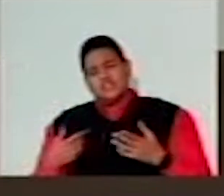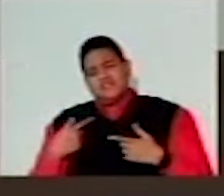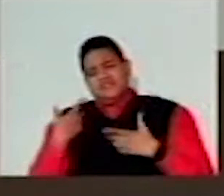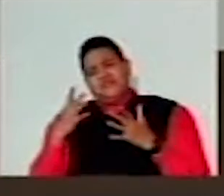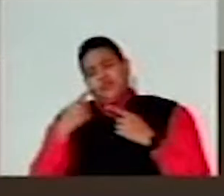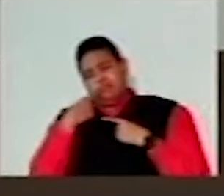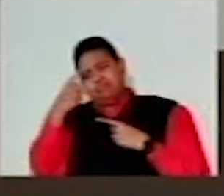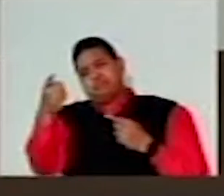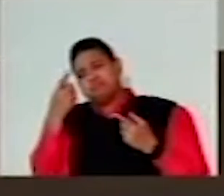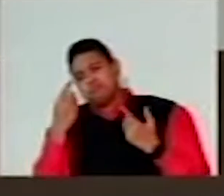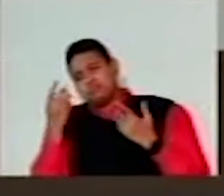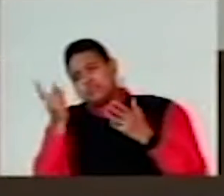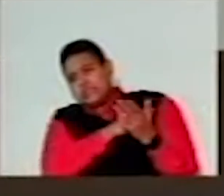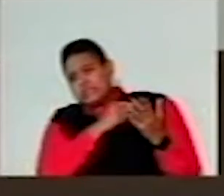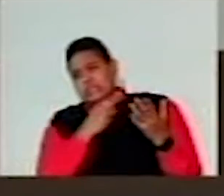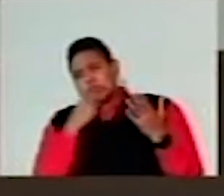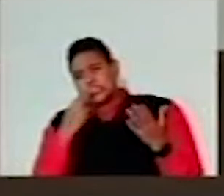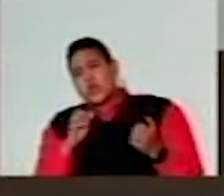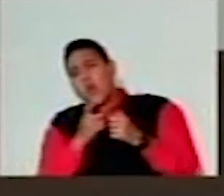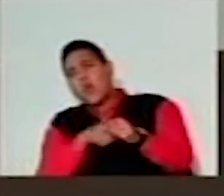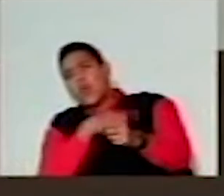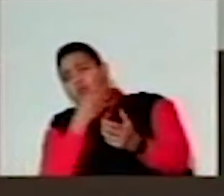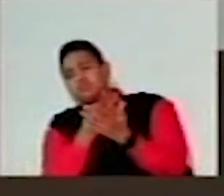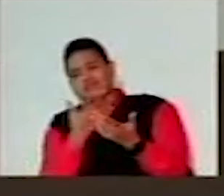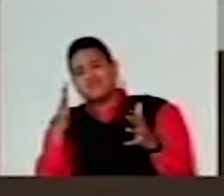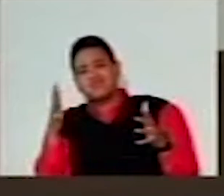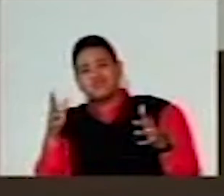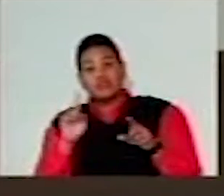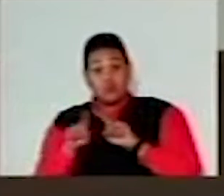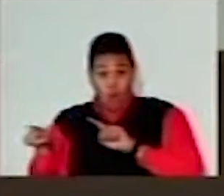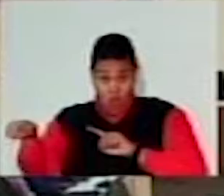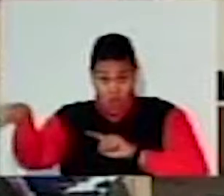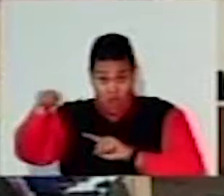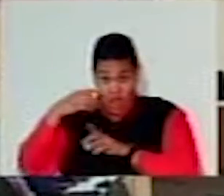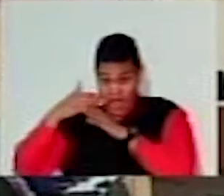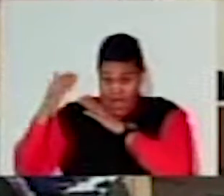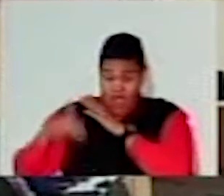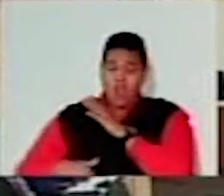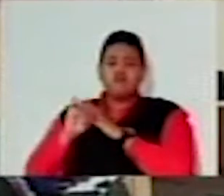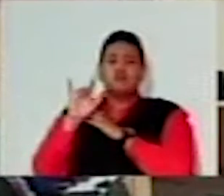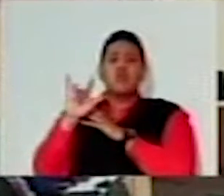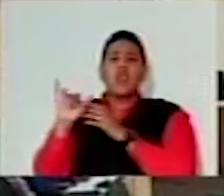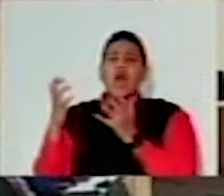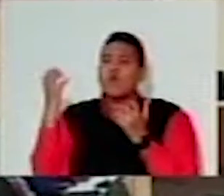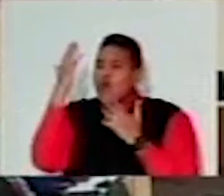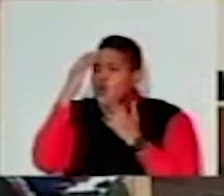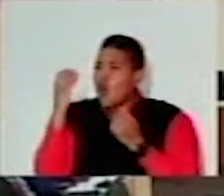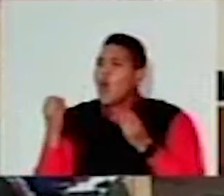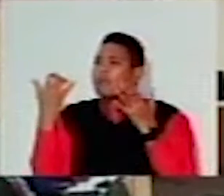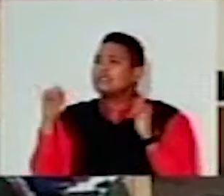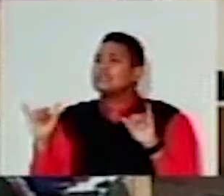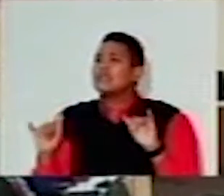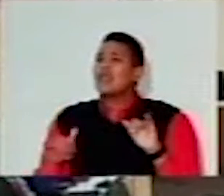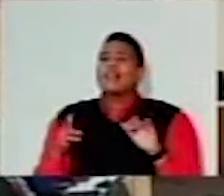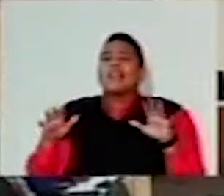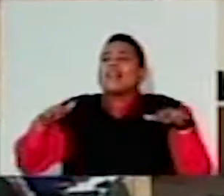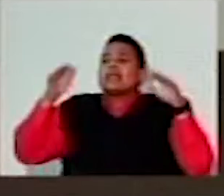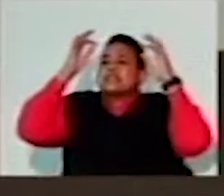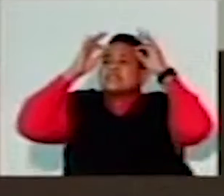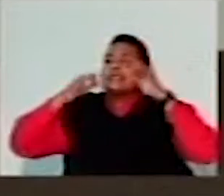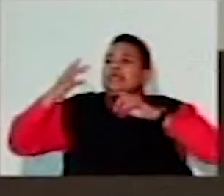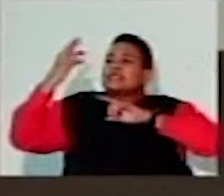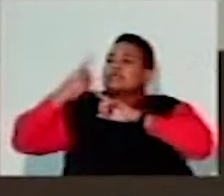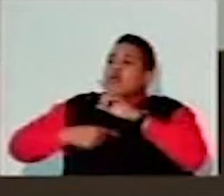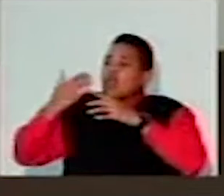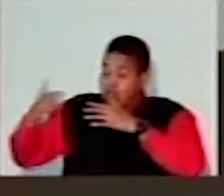certainly, Mr. Speaker, would like to know at the end of July how many are still over 6 months, because pressure must be